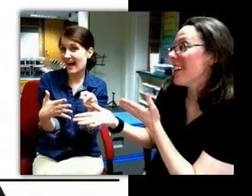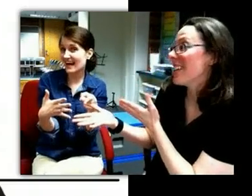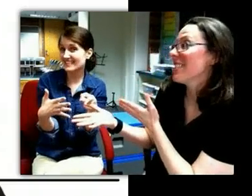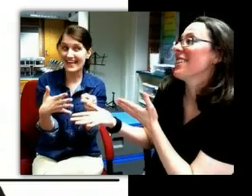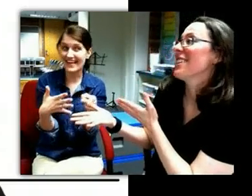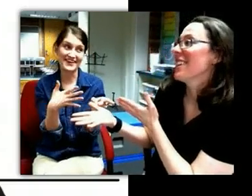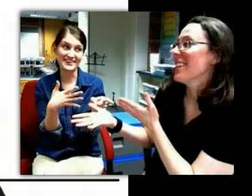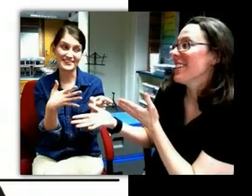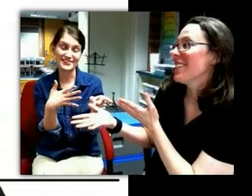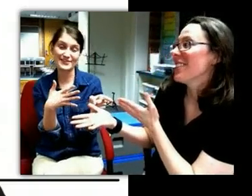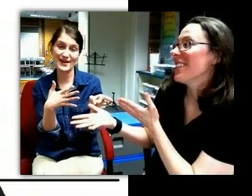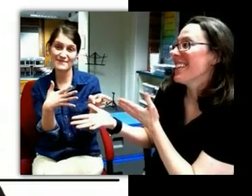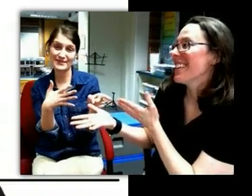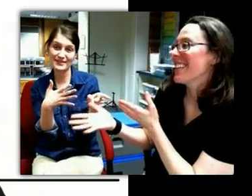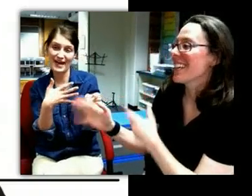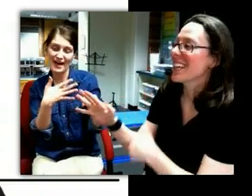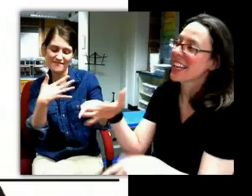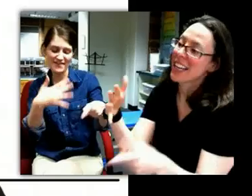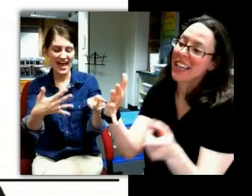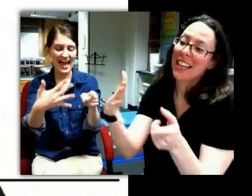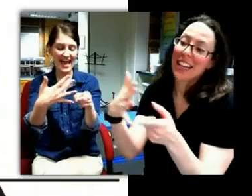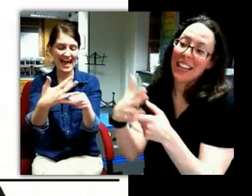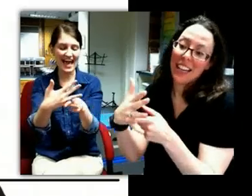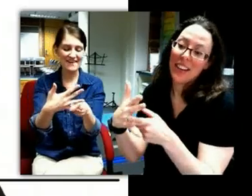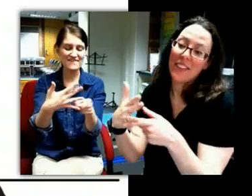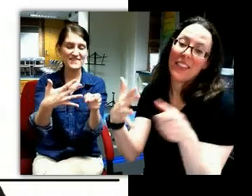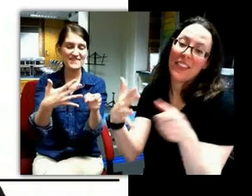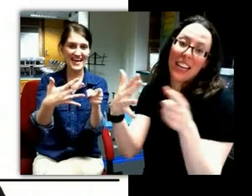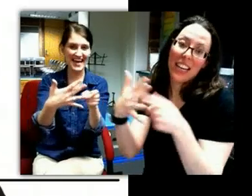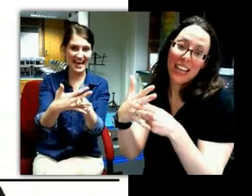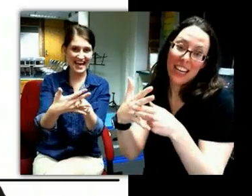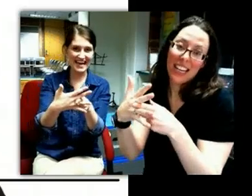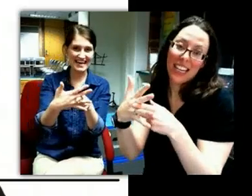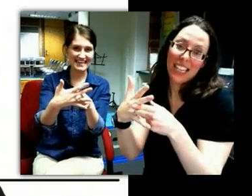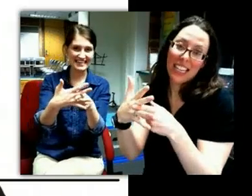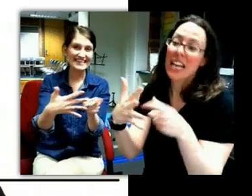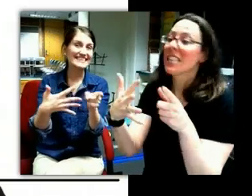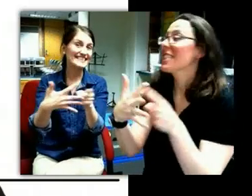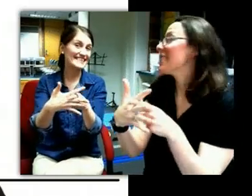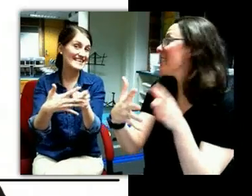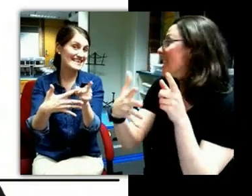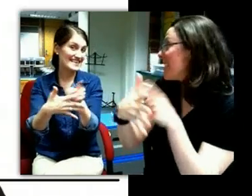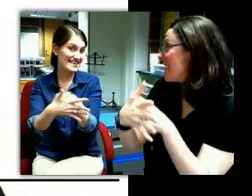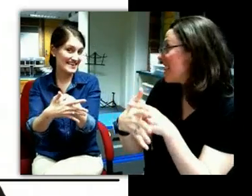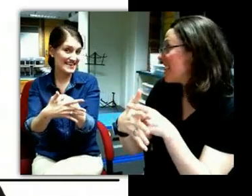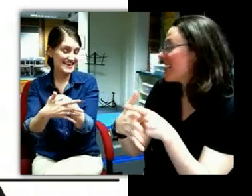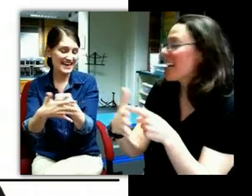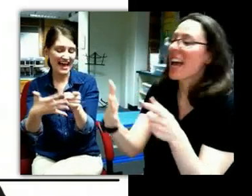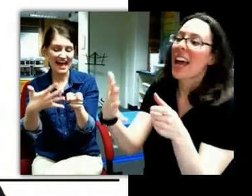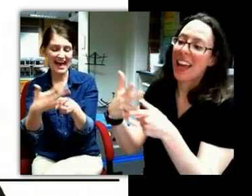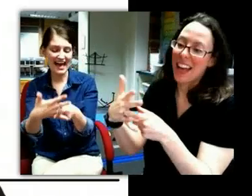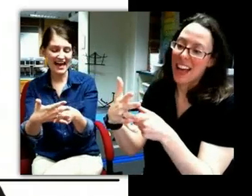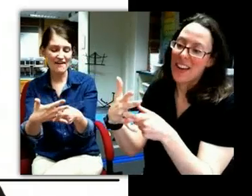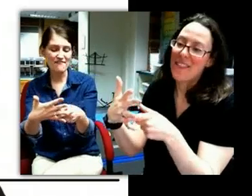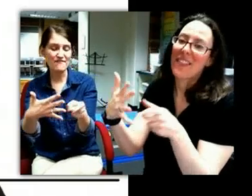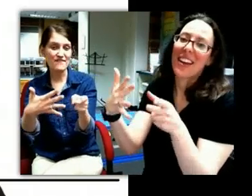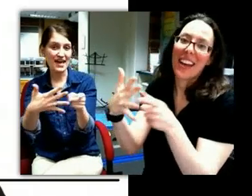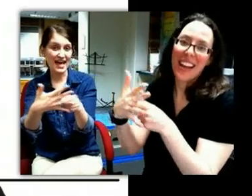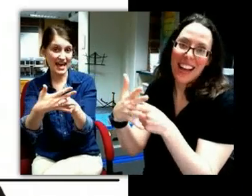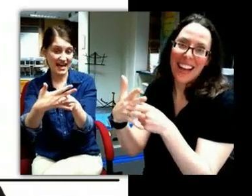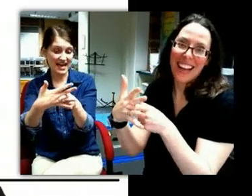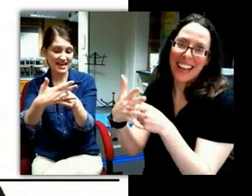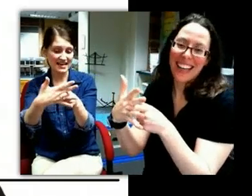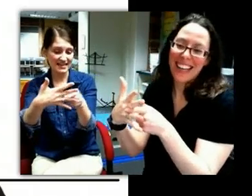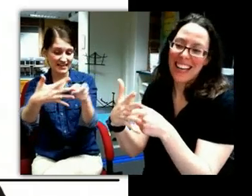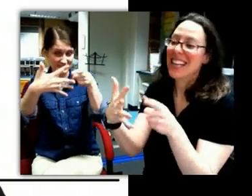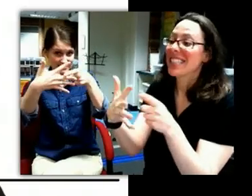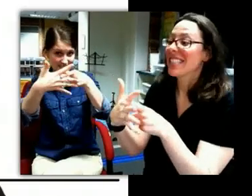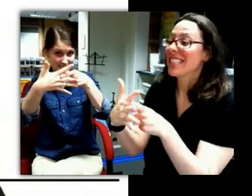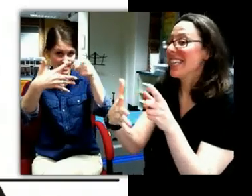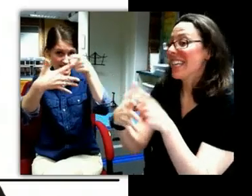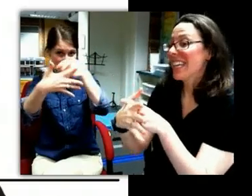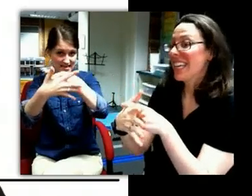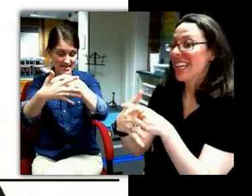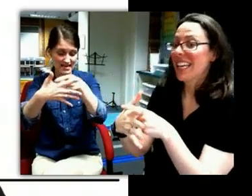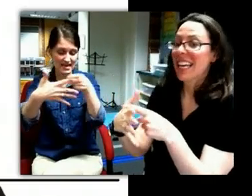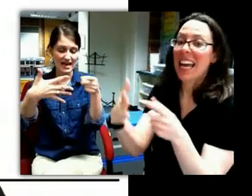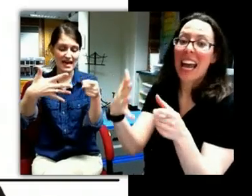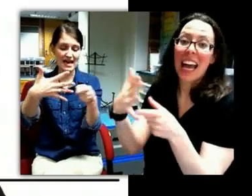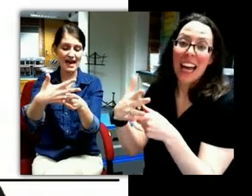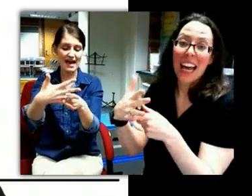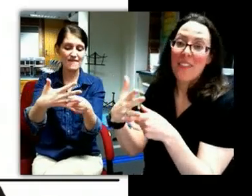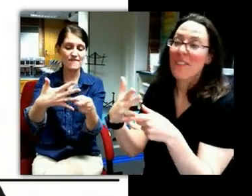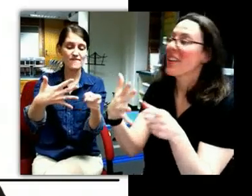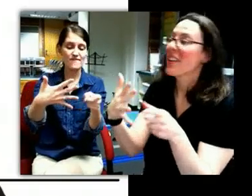are the lines on the treble clef. F, A, C, E, F, A, C,